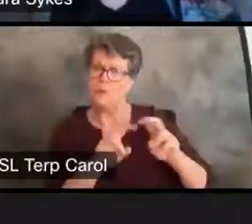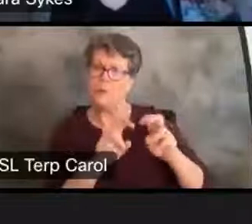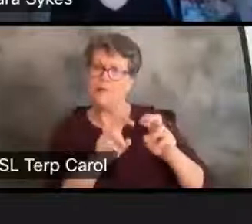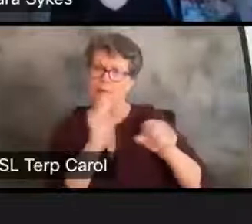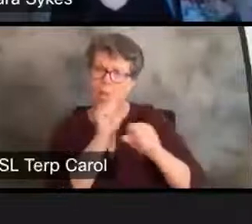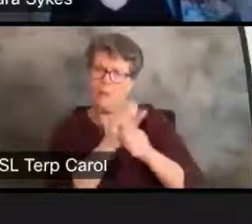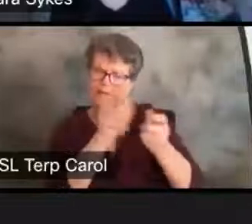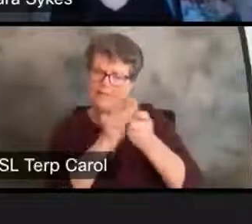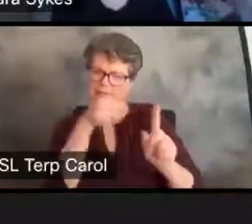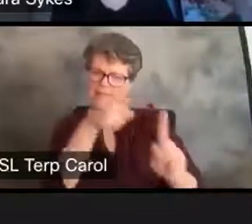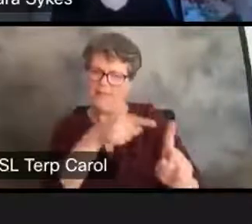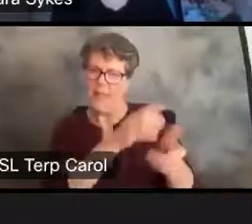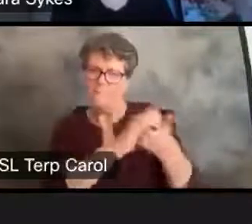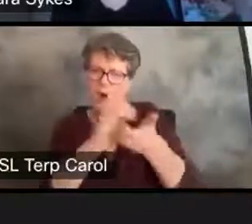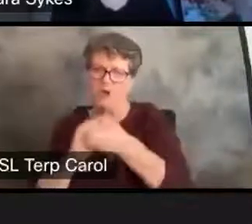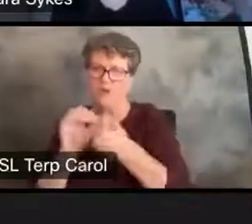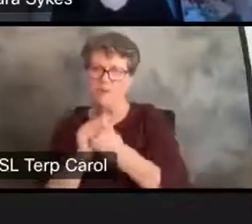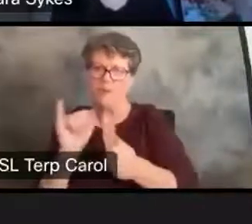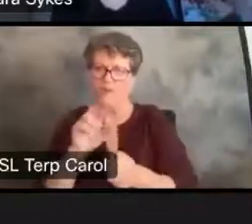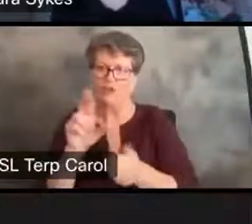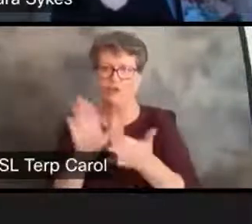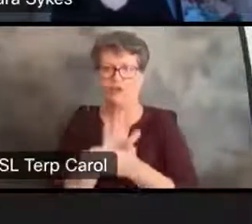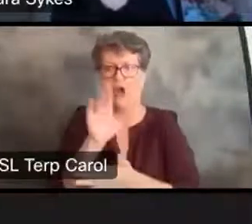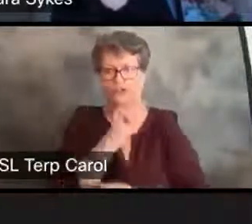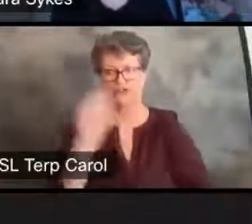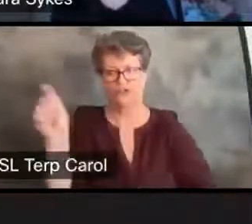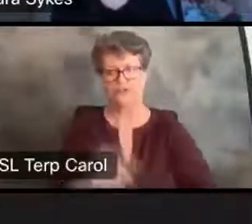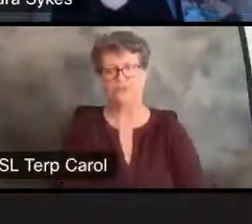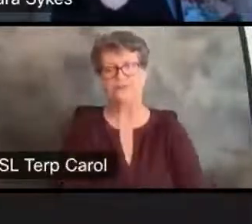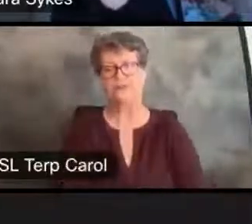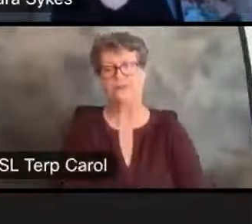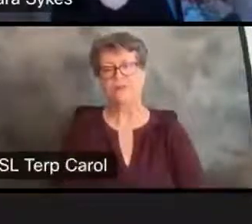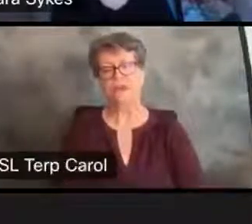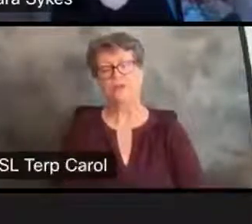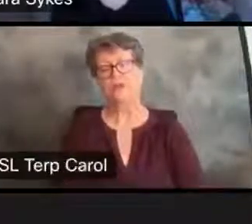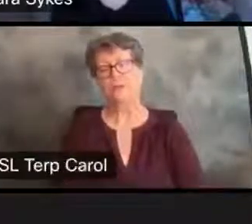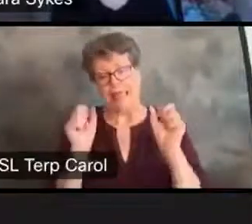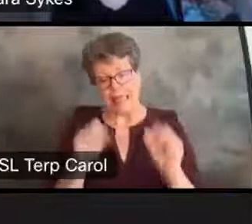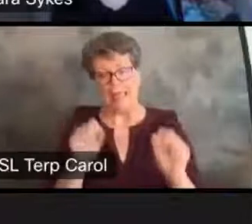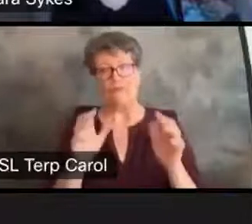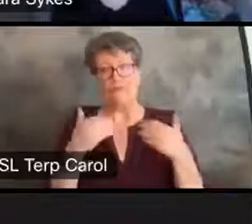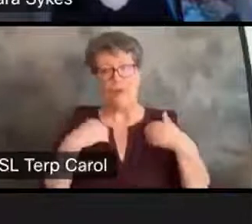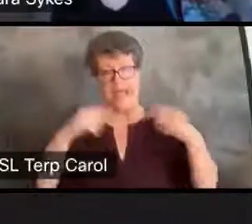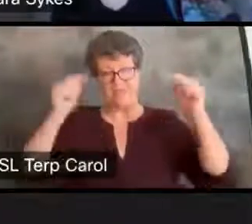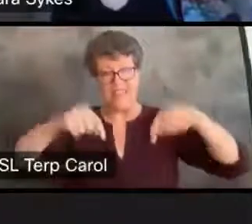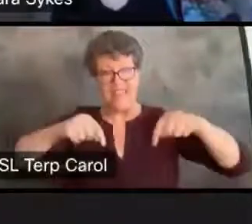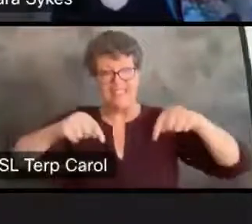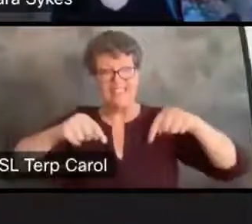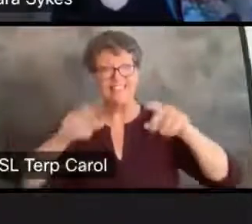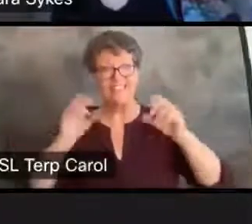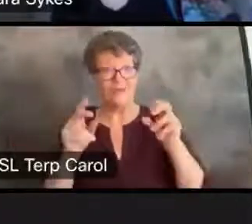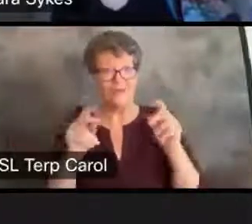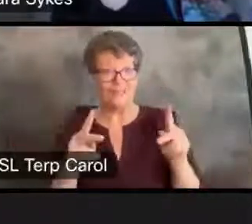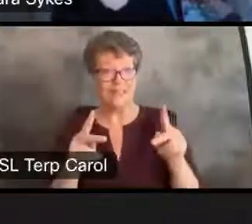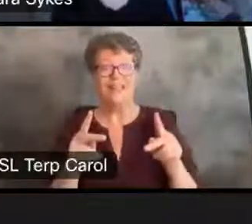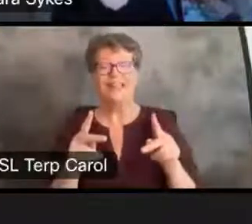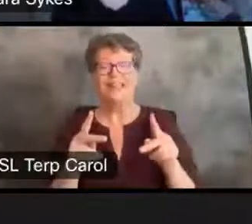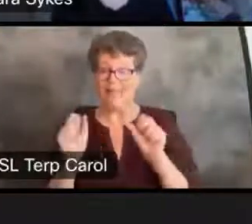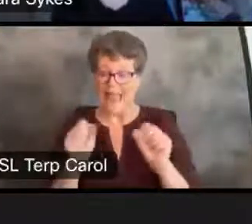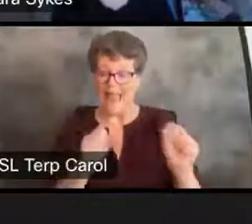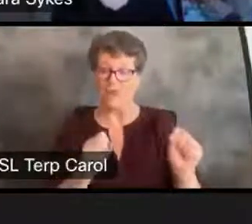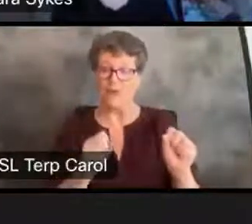involved in this initiative. So we're very excited about it. We will see what DDS decides to do with the funding. And some of you who have been